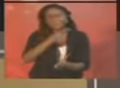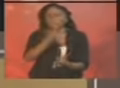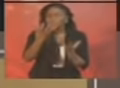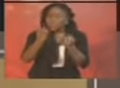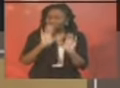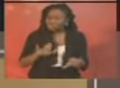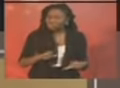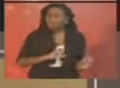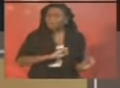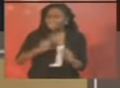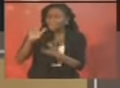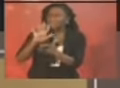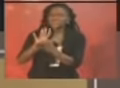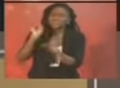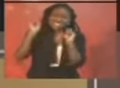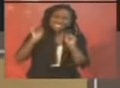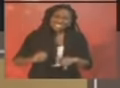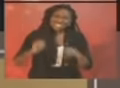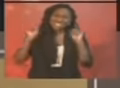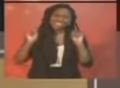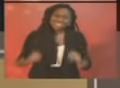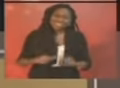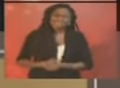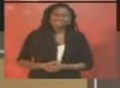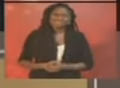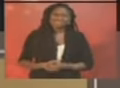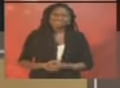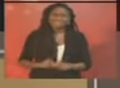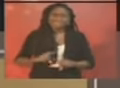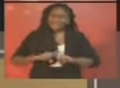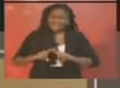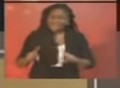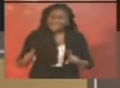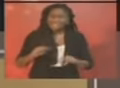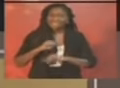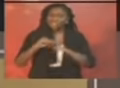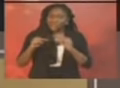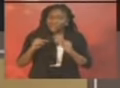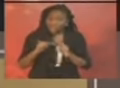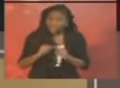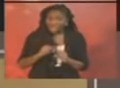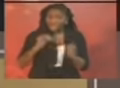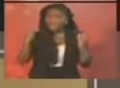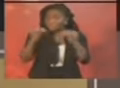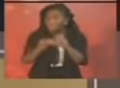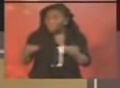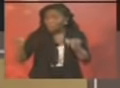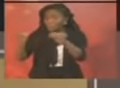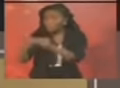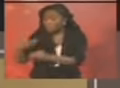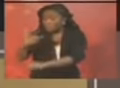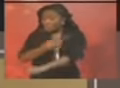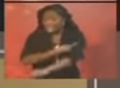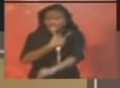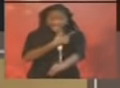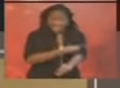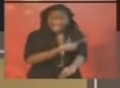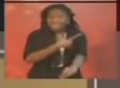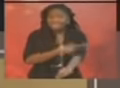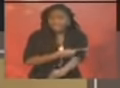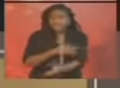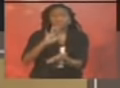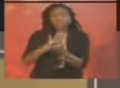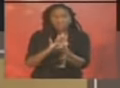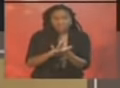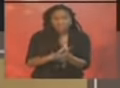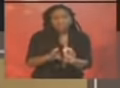So once we have it where we get vaccinated, as it rolls on, we'll have more and more classes being open, school being open further, as long as